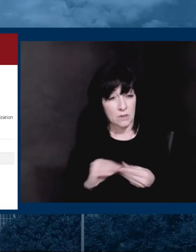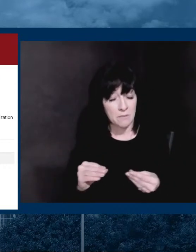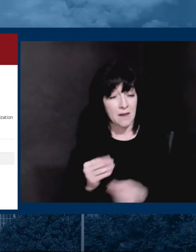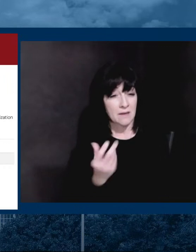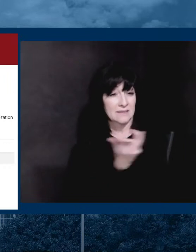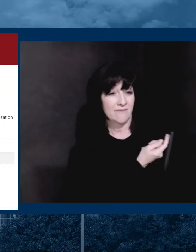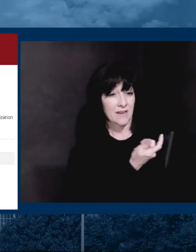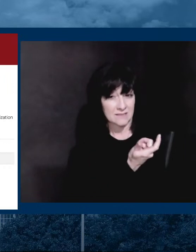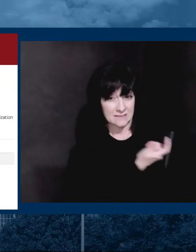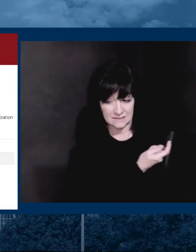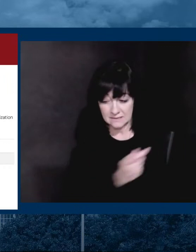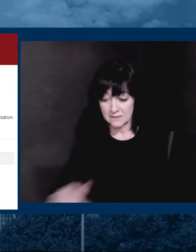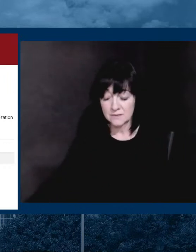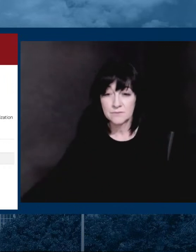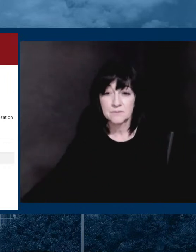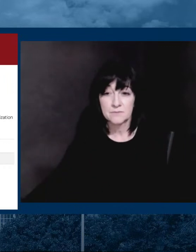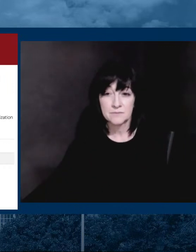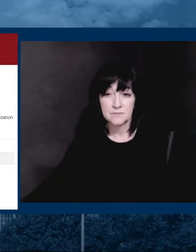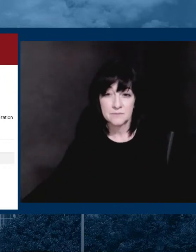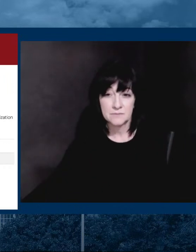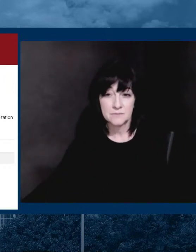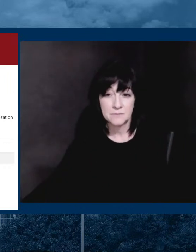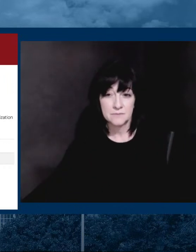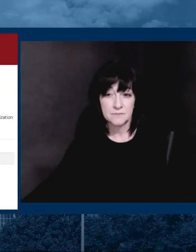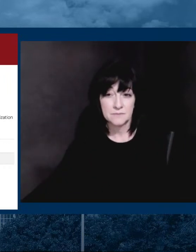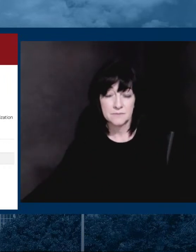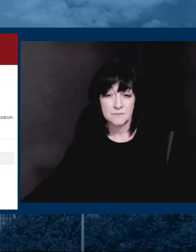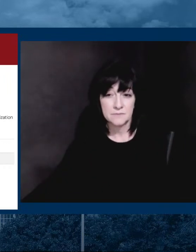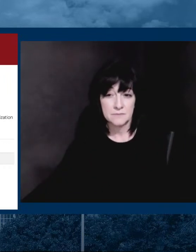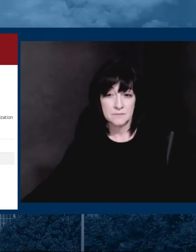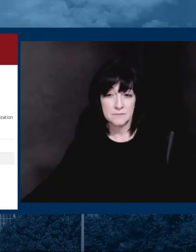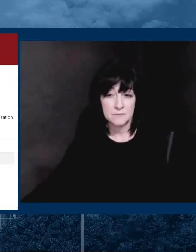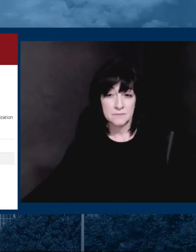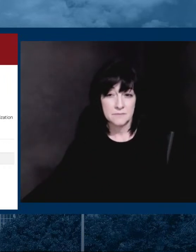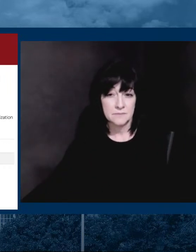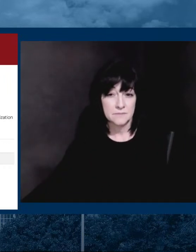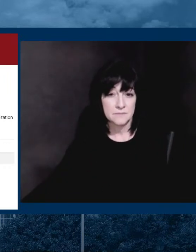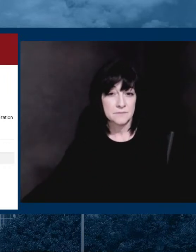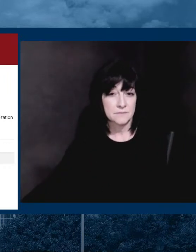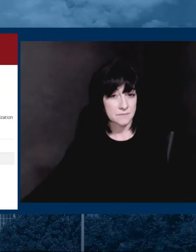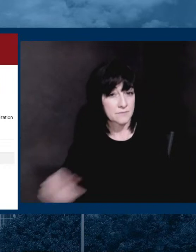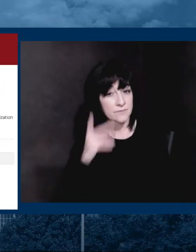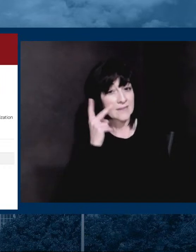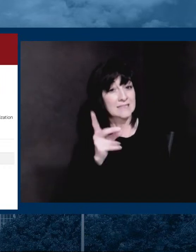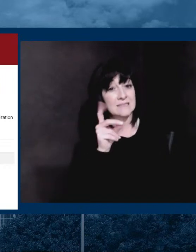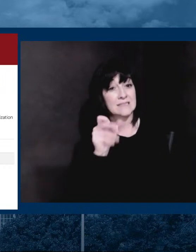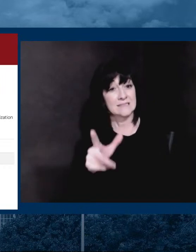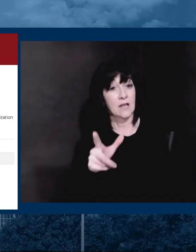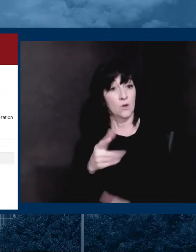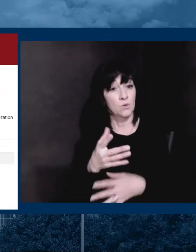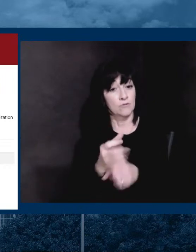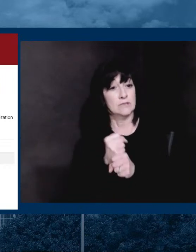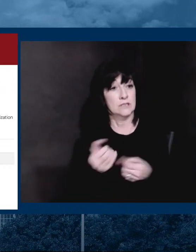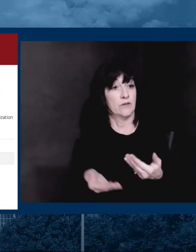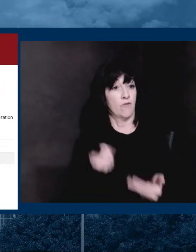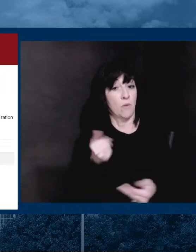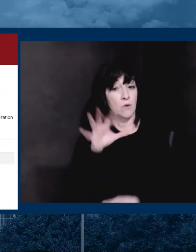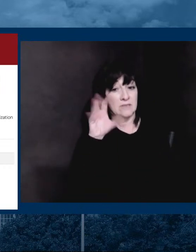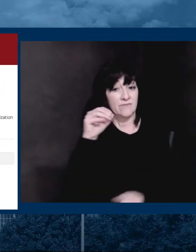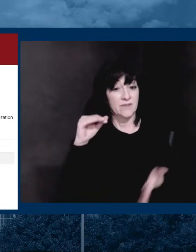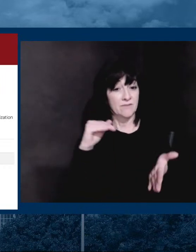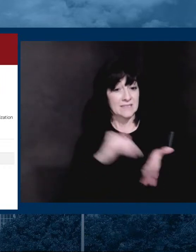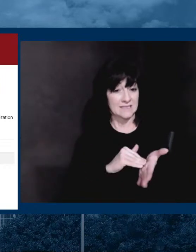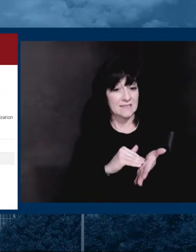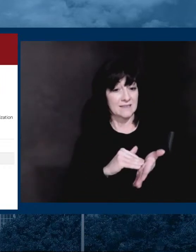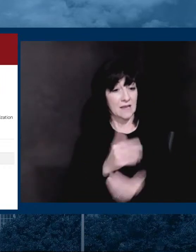keeping an eye on our vaccine tracker, you'll see that Delaware has received almost 59,000 doses of a combination